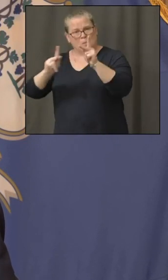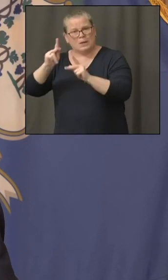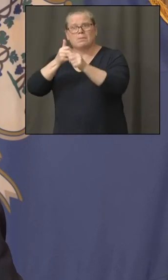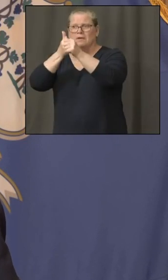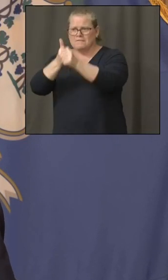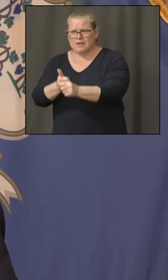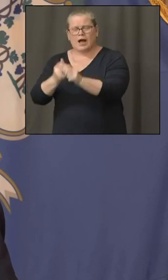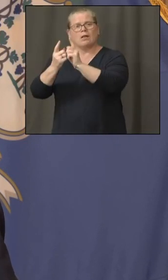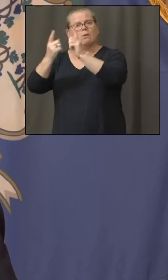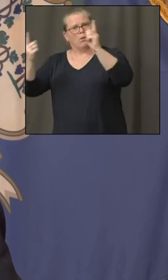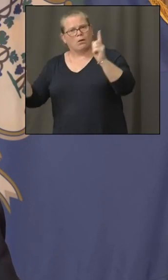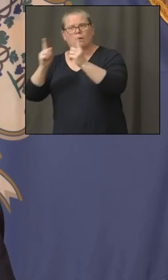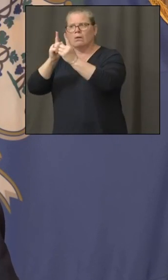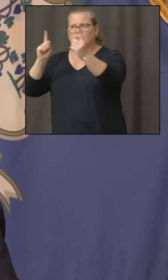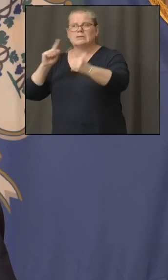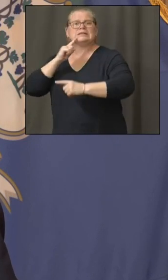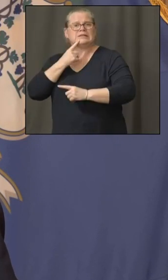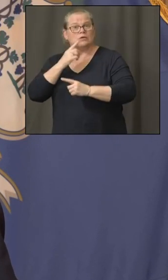difference.